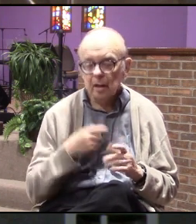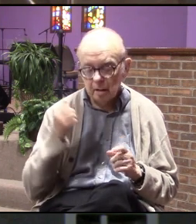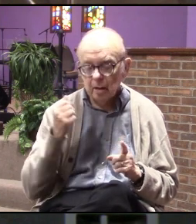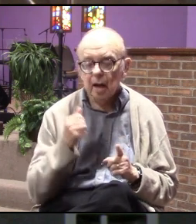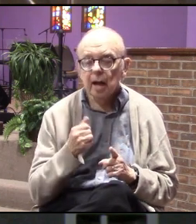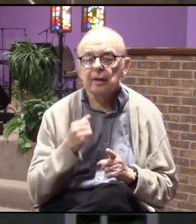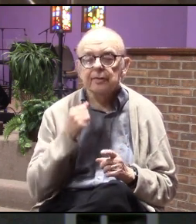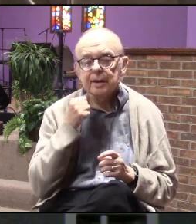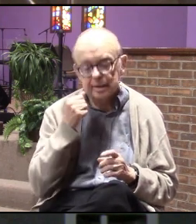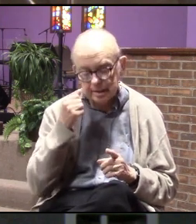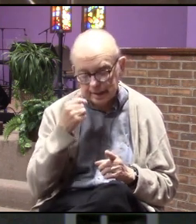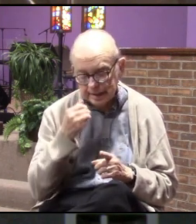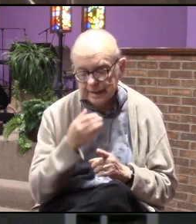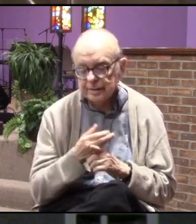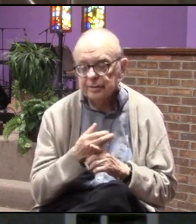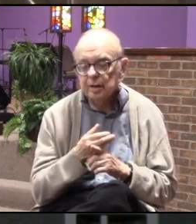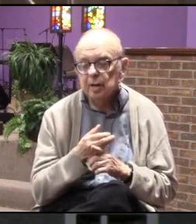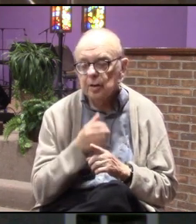son who's a preacher.